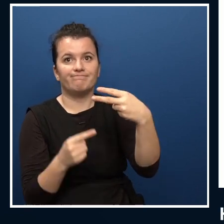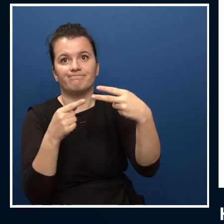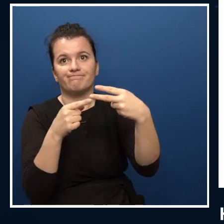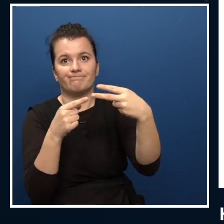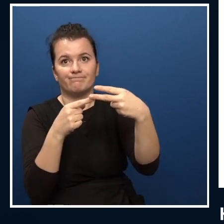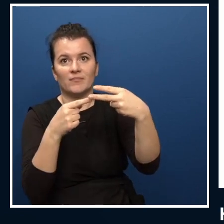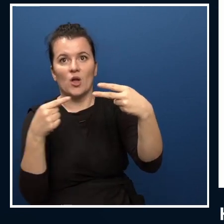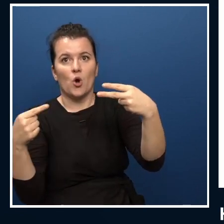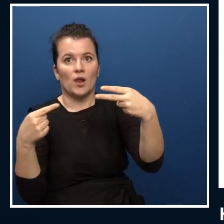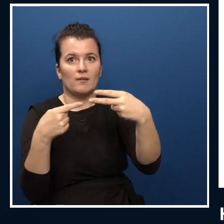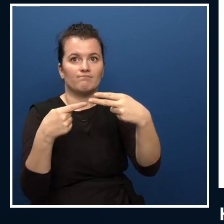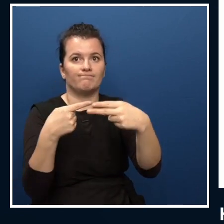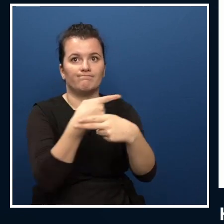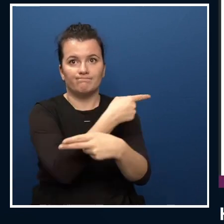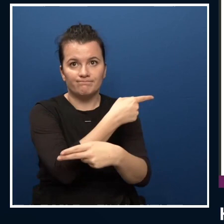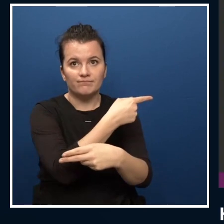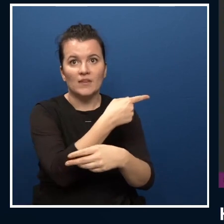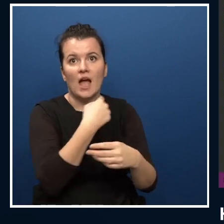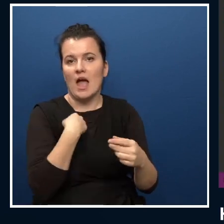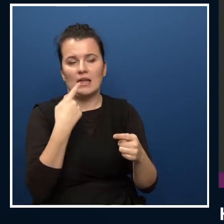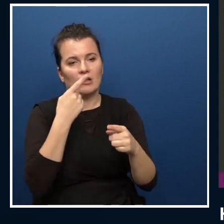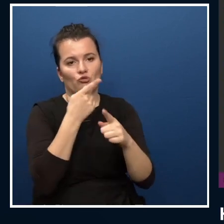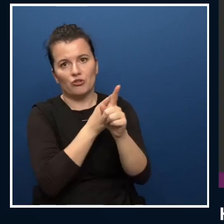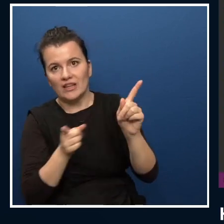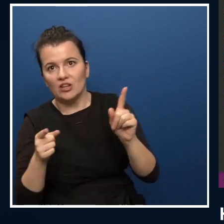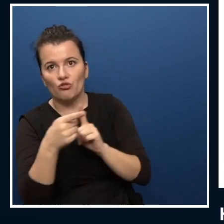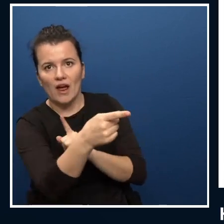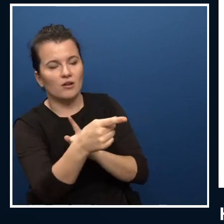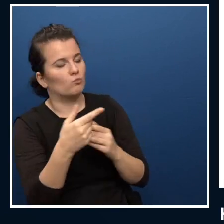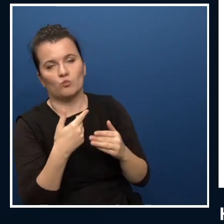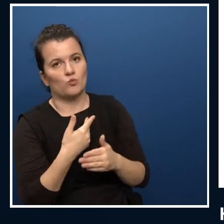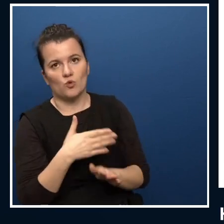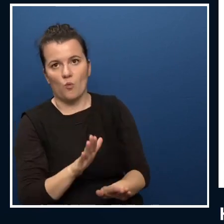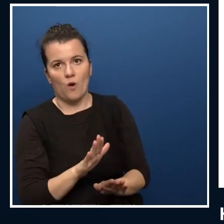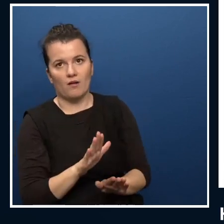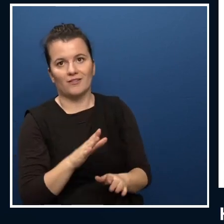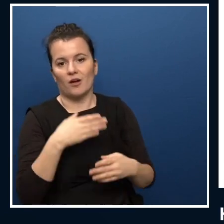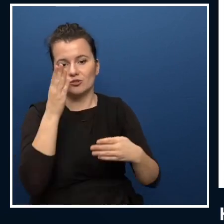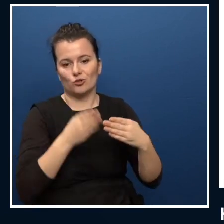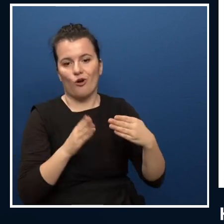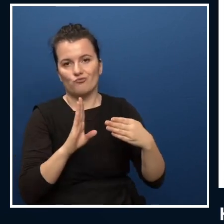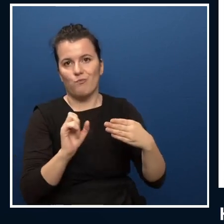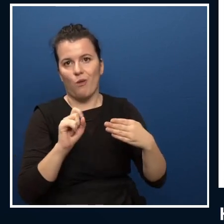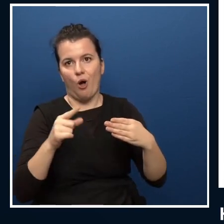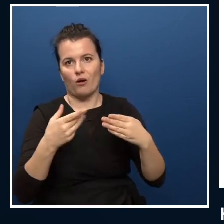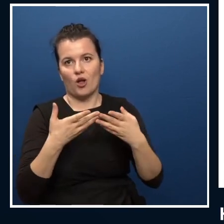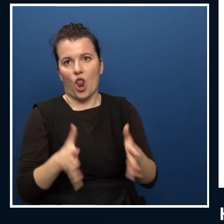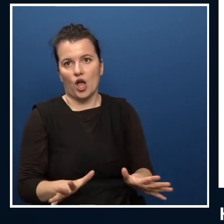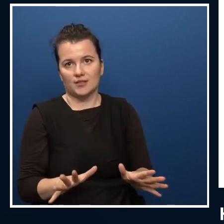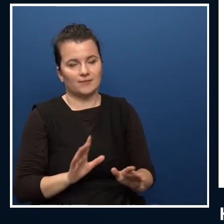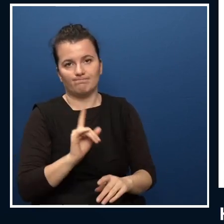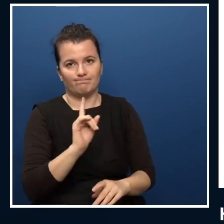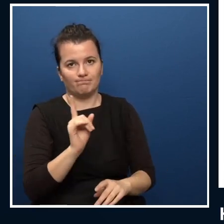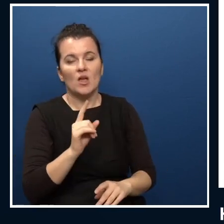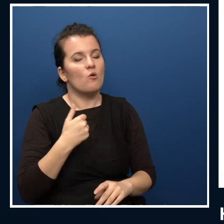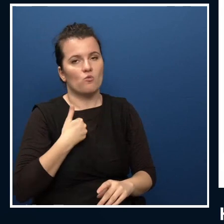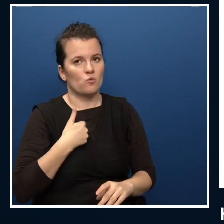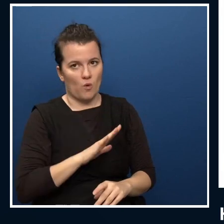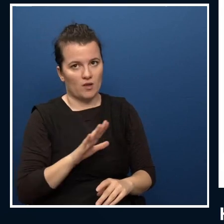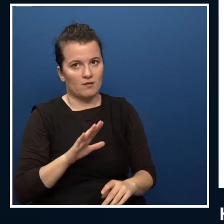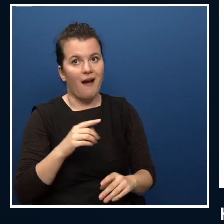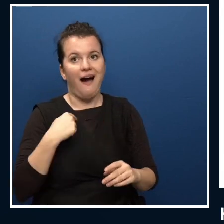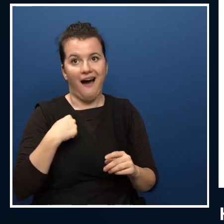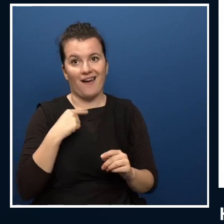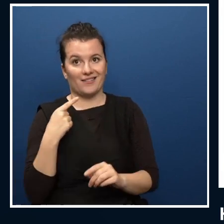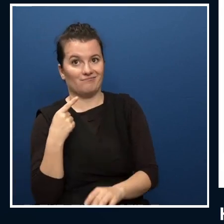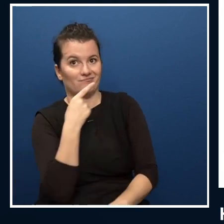right? So then I have to acknowledge that it's not located